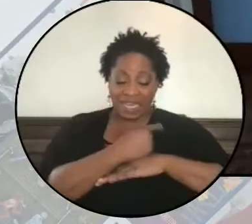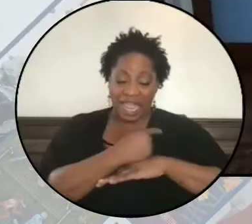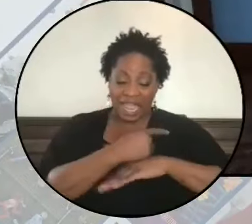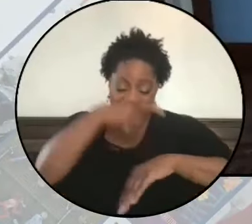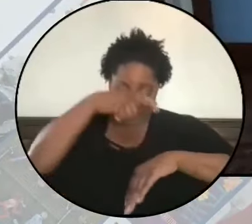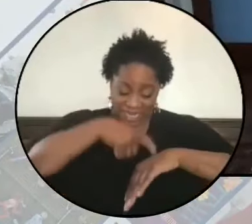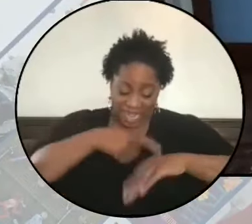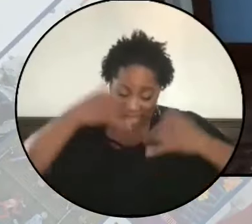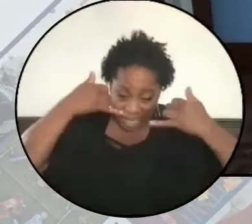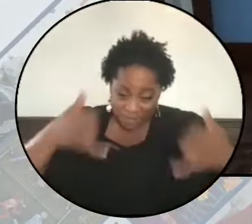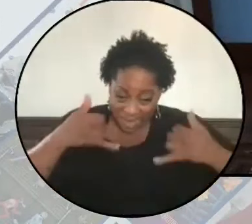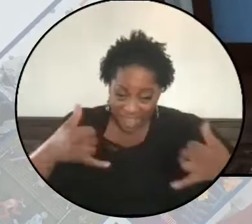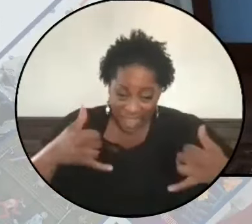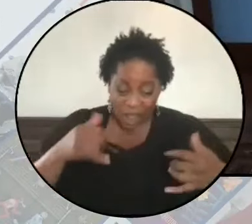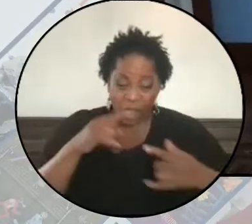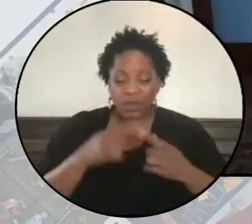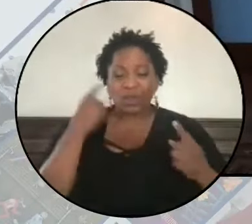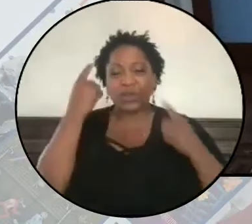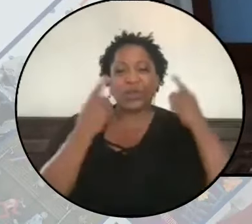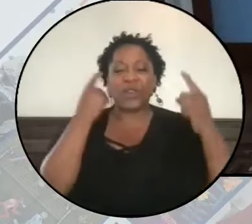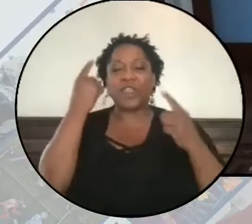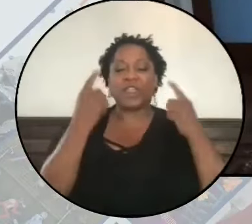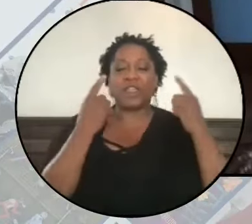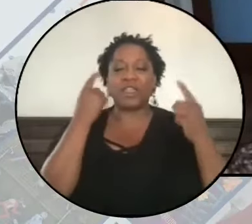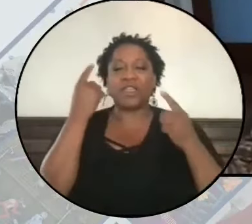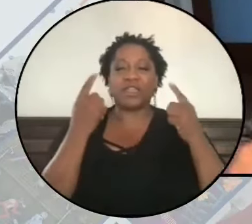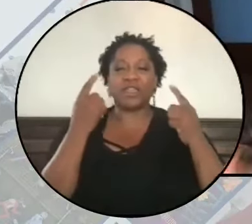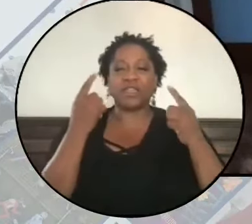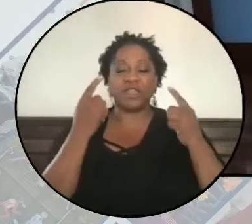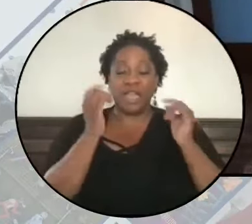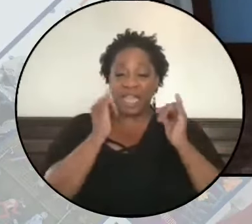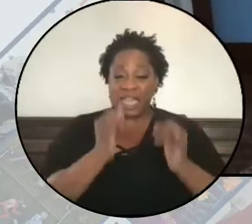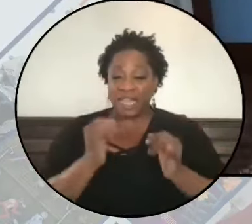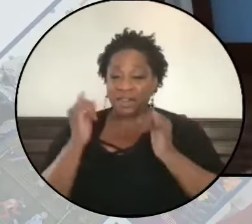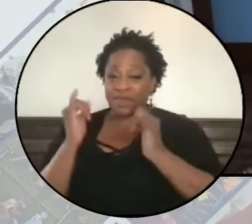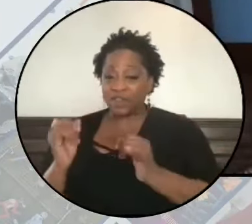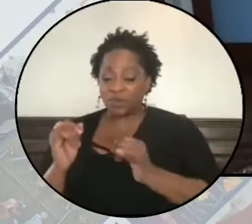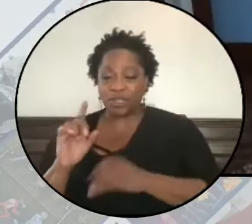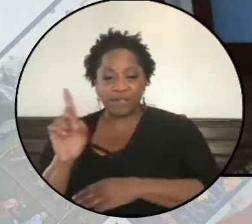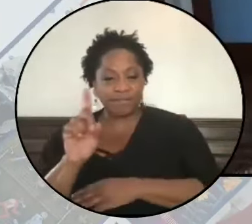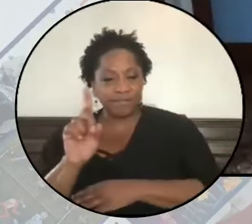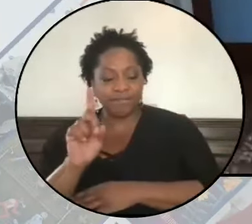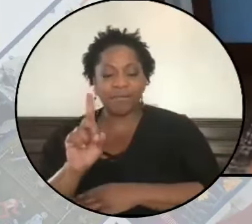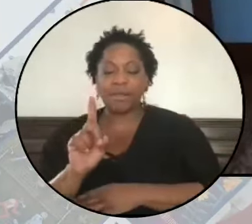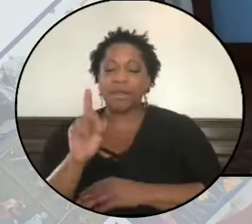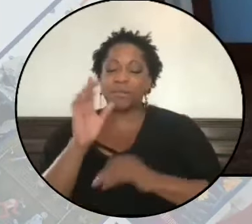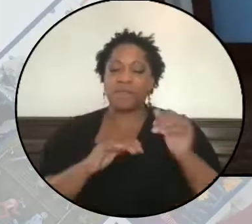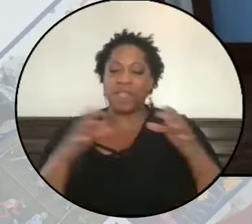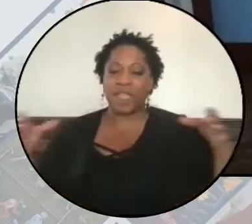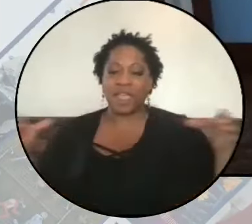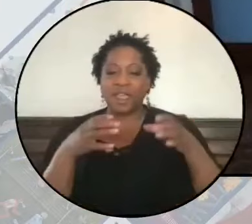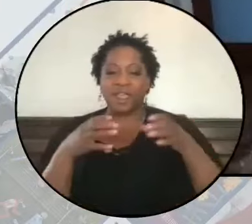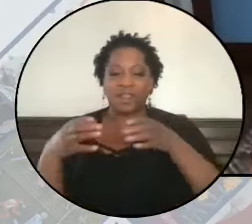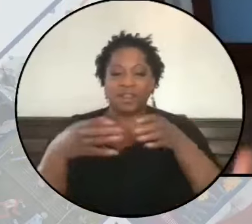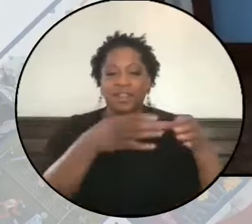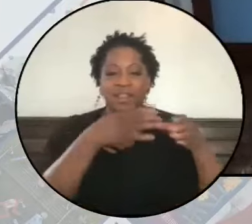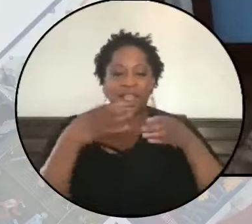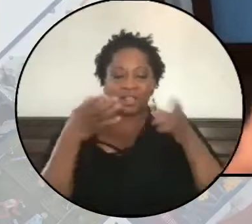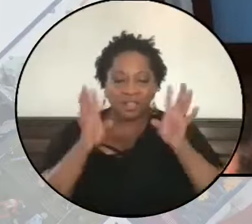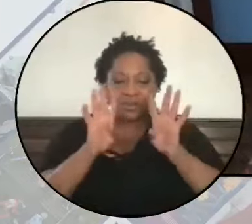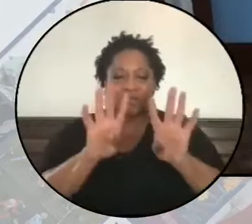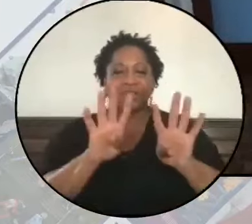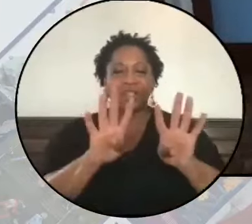time uh to to think um not individualistically uh but rather collectively and to